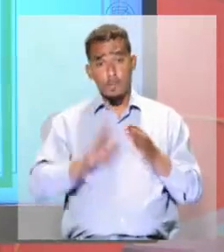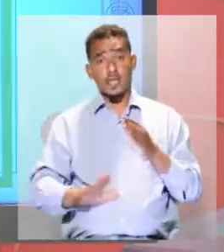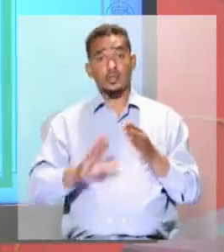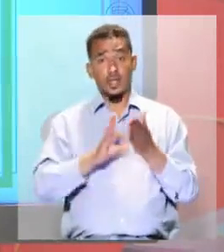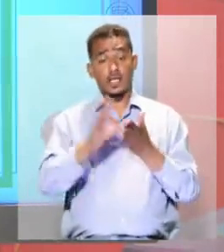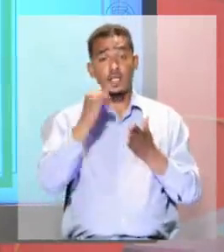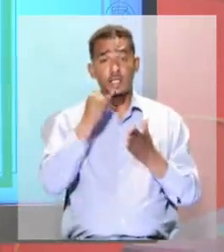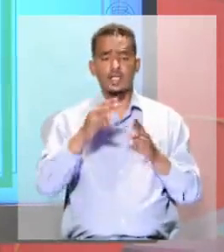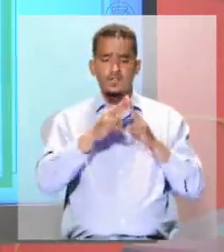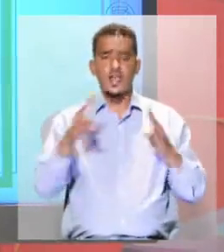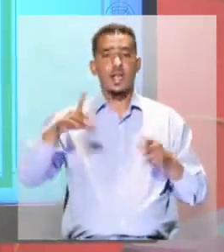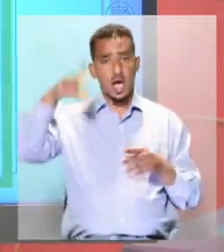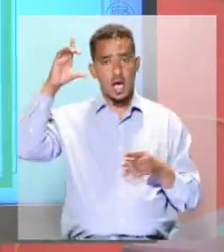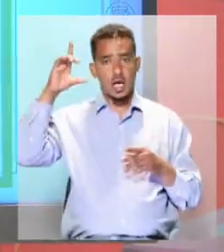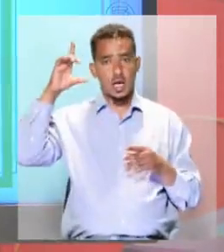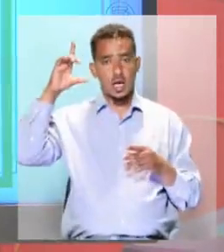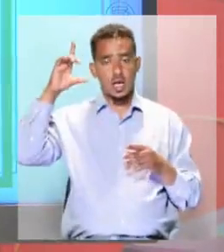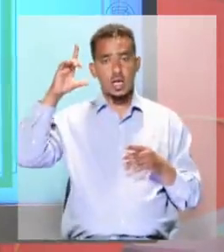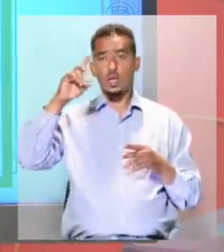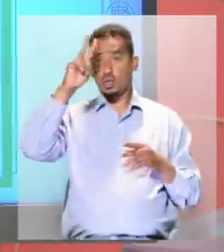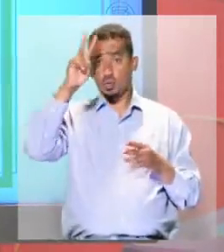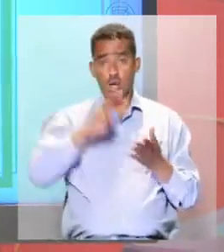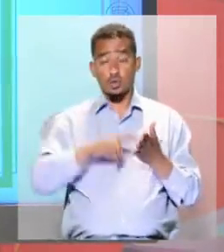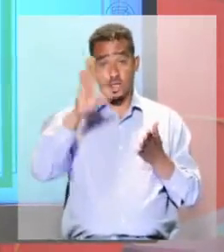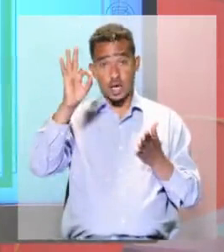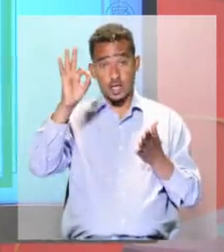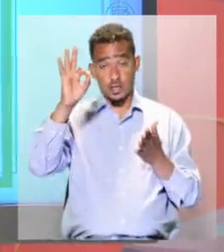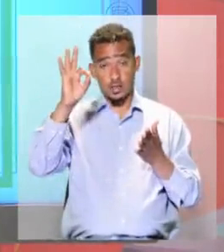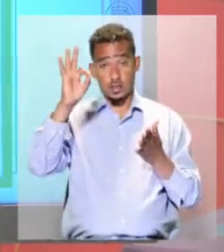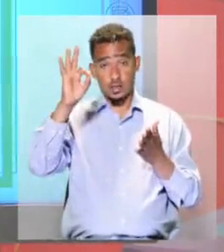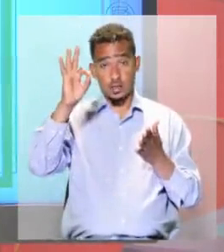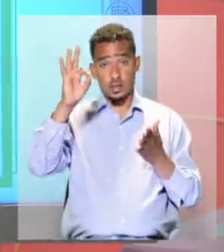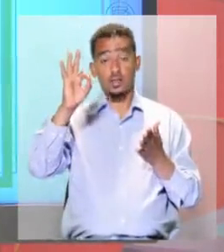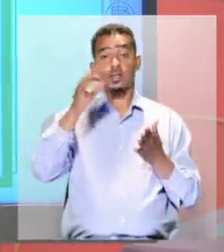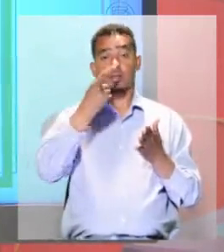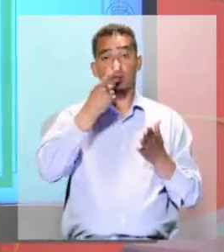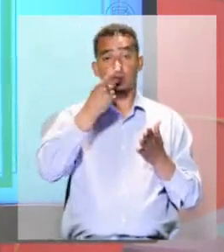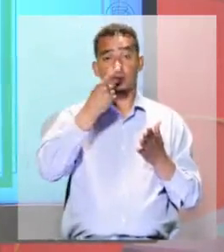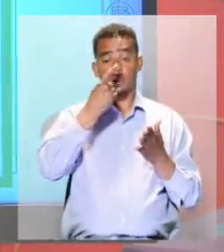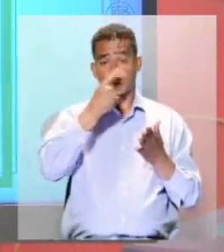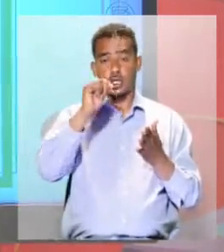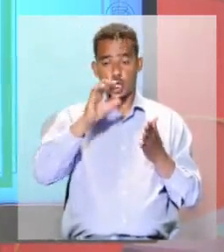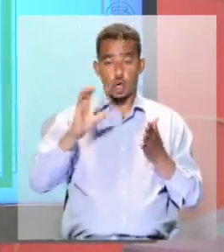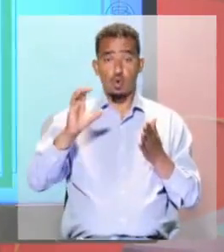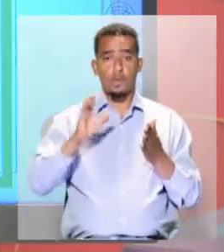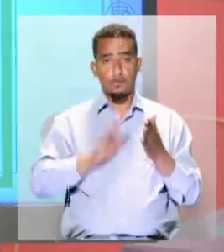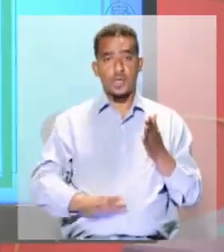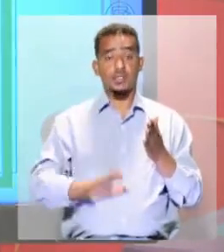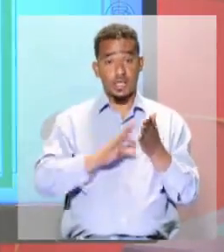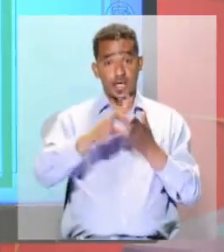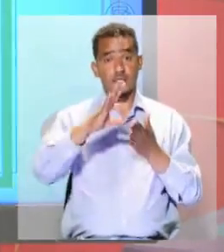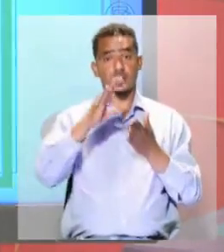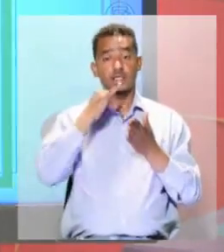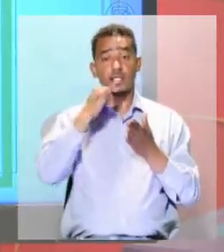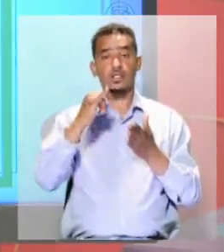is very high. According to 2009 data sheet, the crude birth rate of Ethiopia,